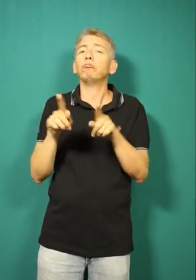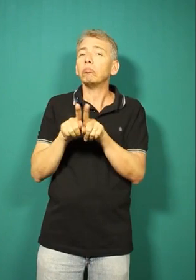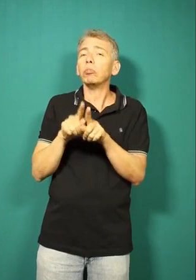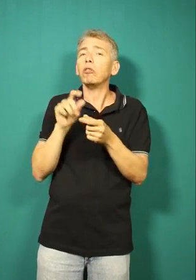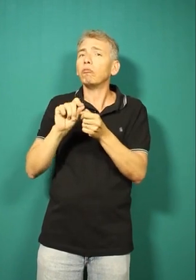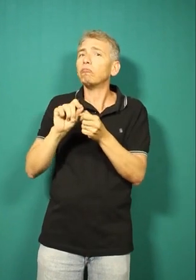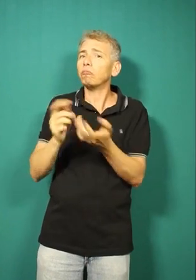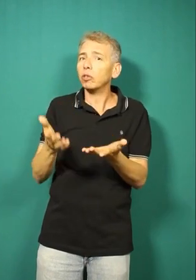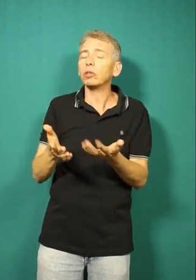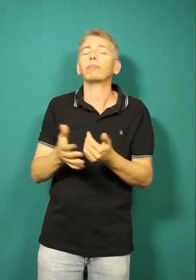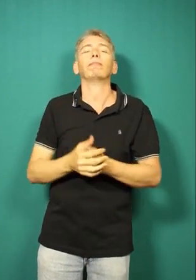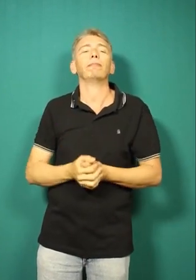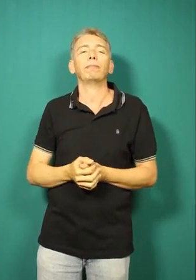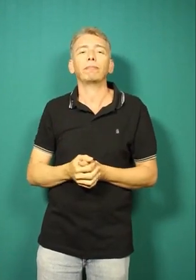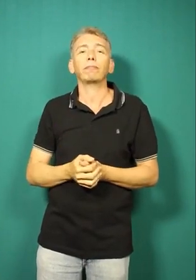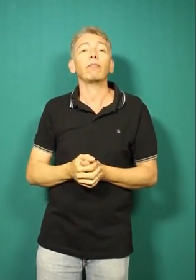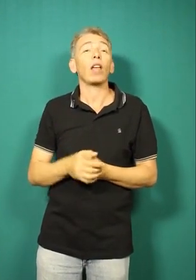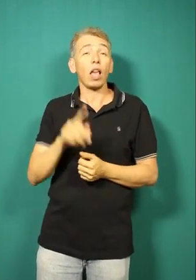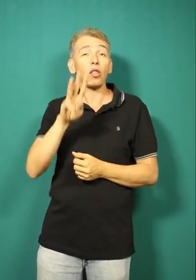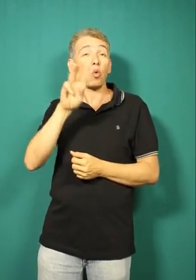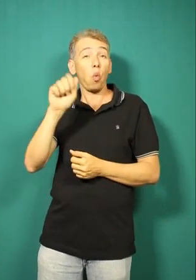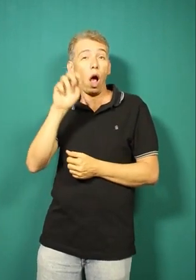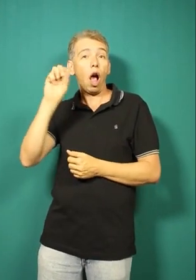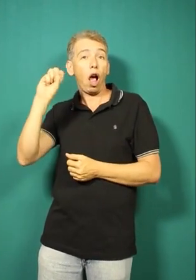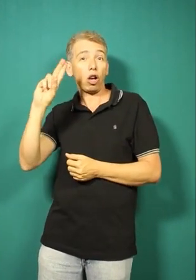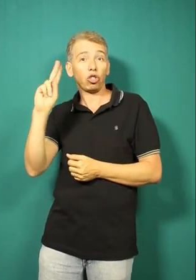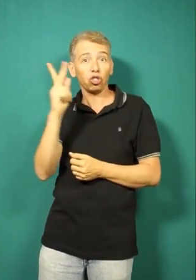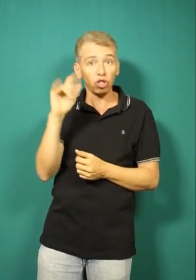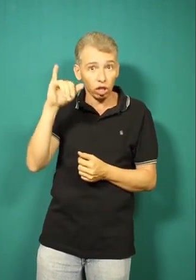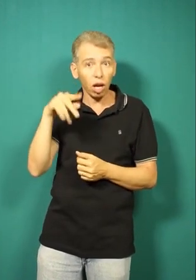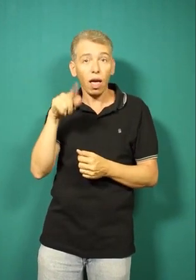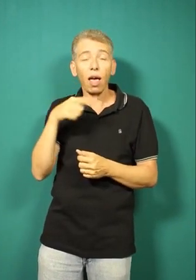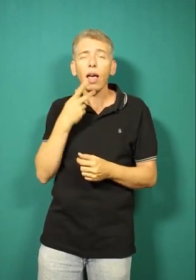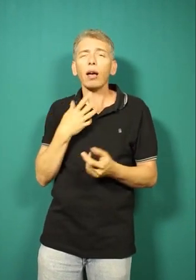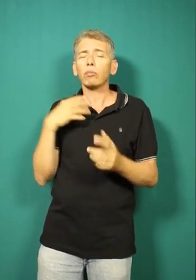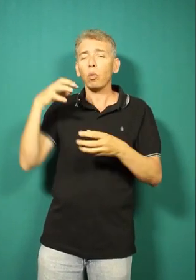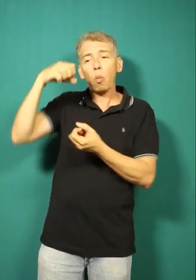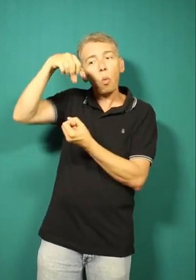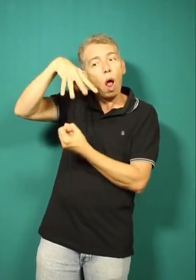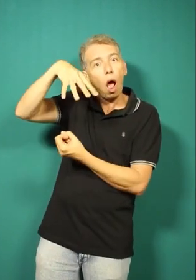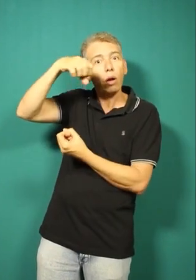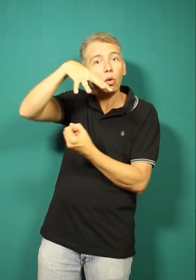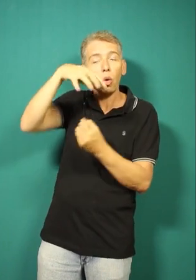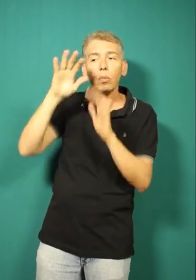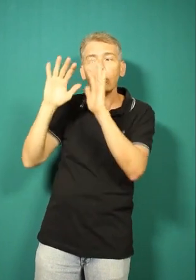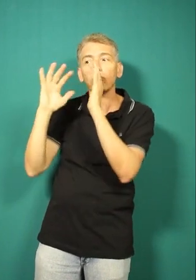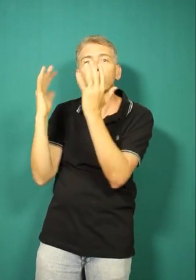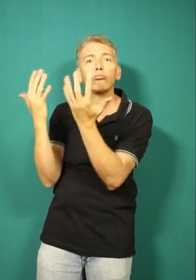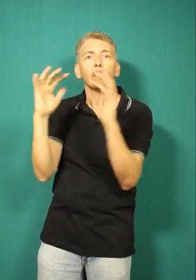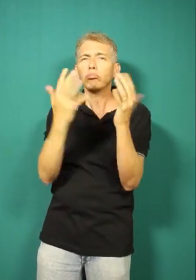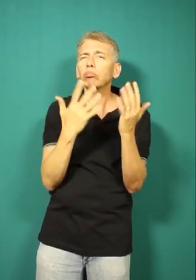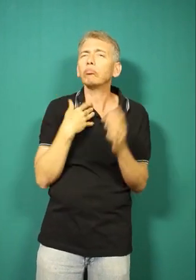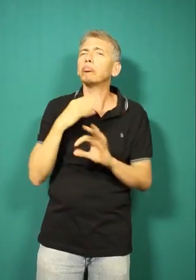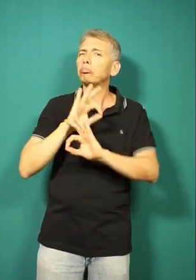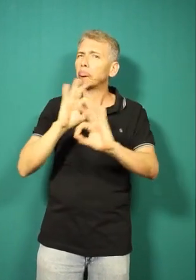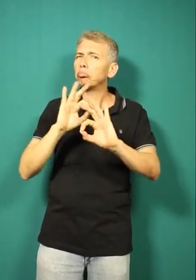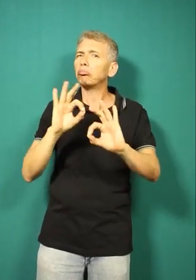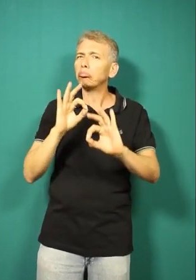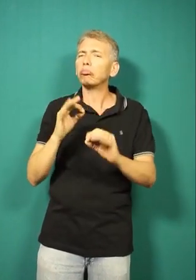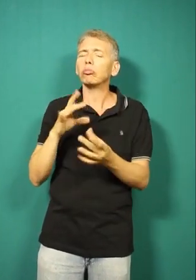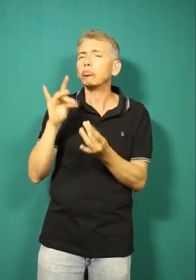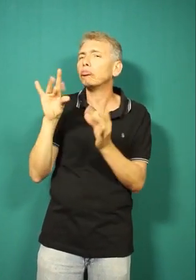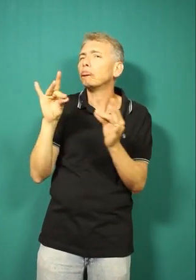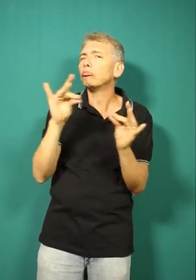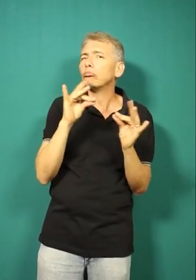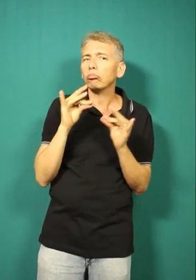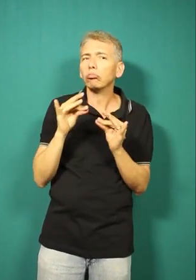produced. Washi has also become popular as a component of lampshade due to the gentle glow it